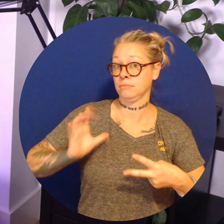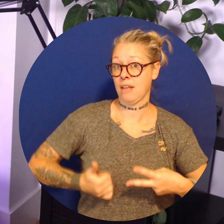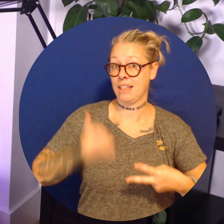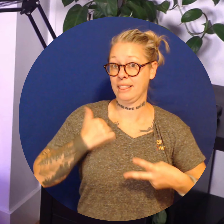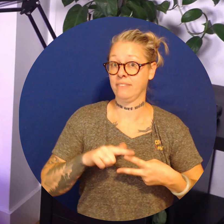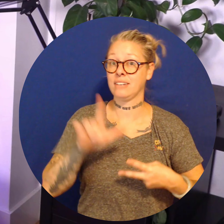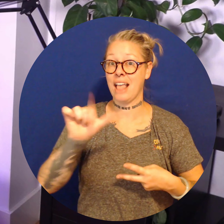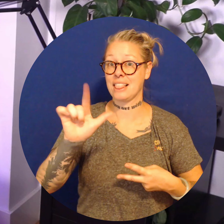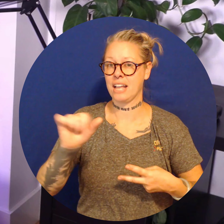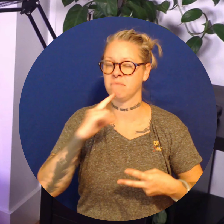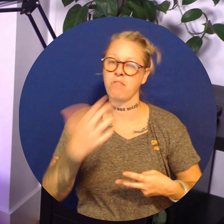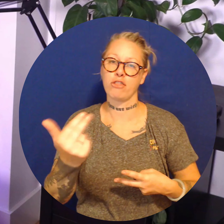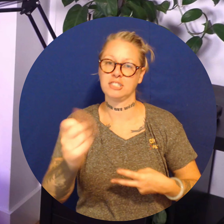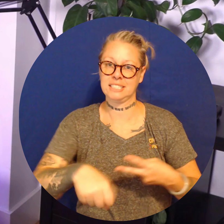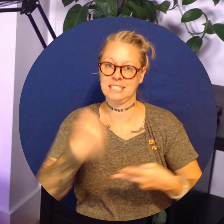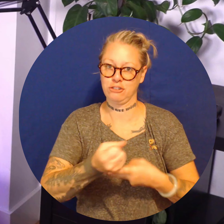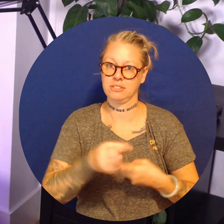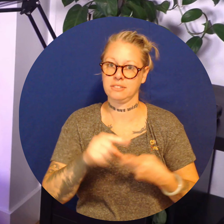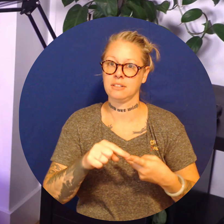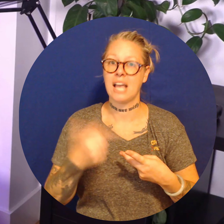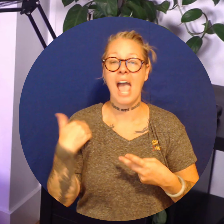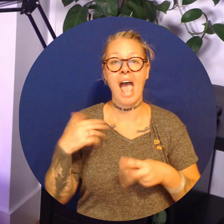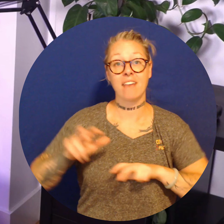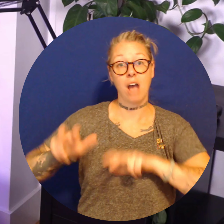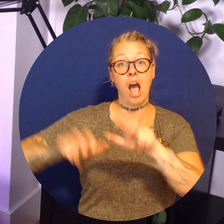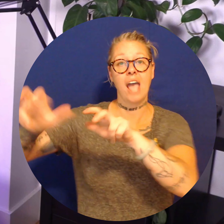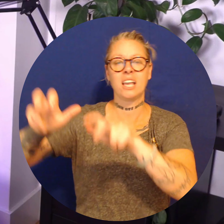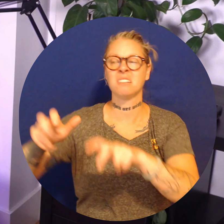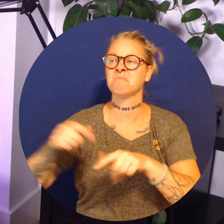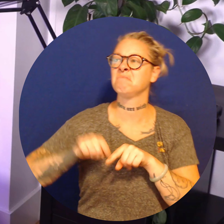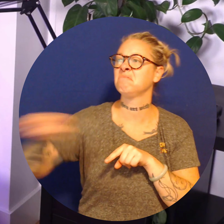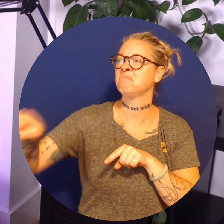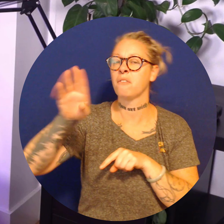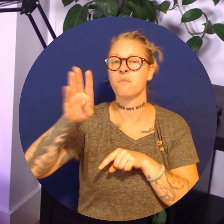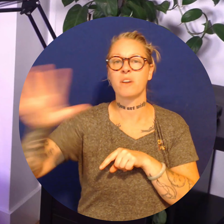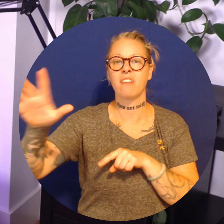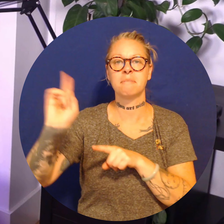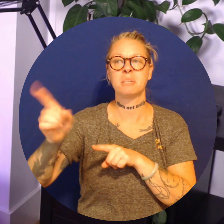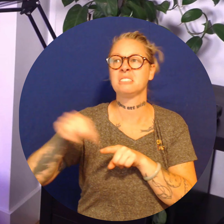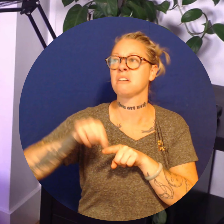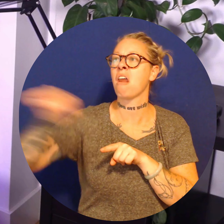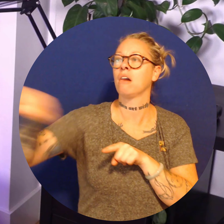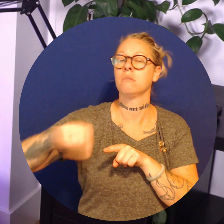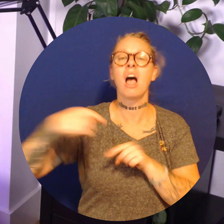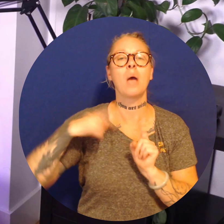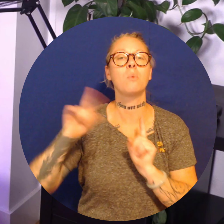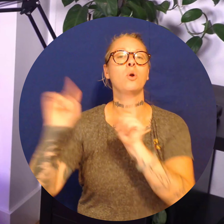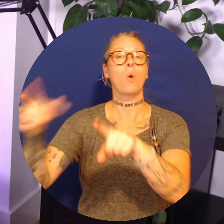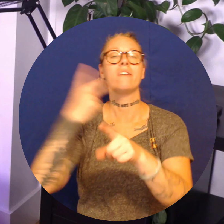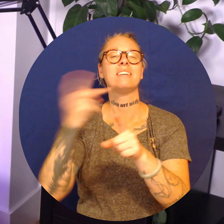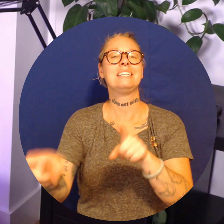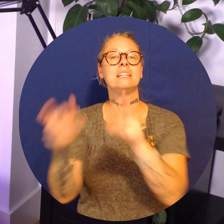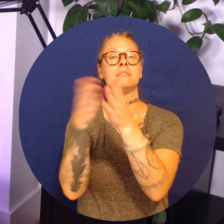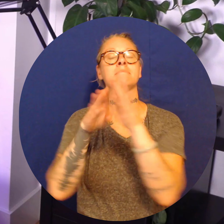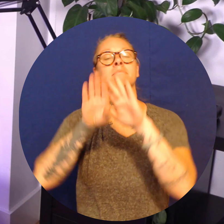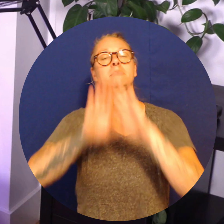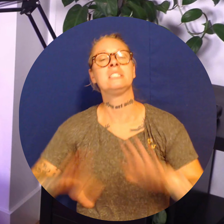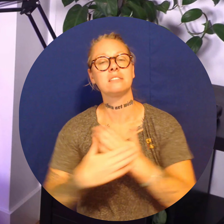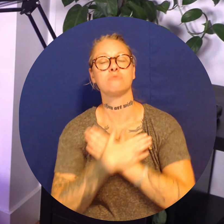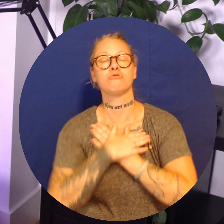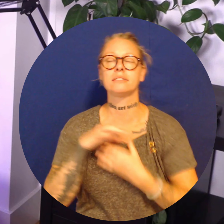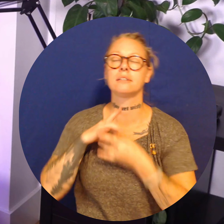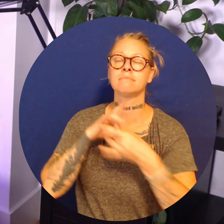i lived in los angeles for 13 years and there's this hike that was about 45 minutes away from me but it would be the place where i would go if i needed some